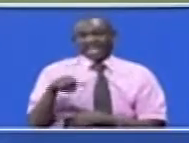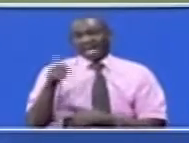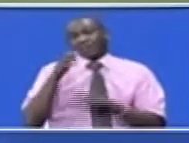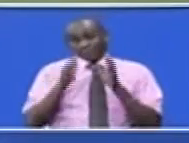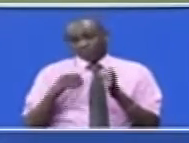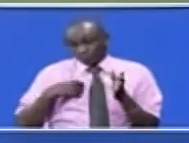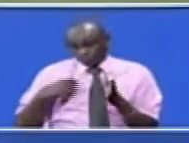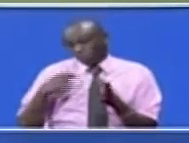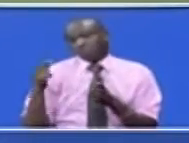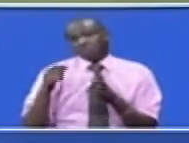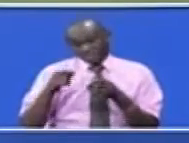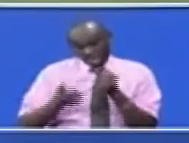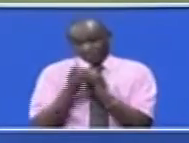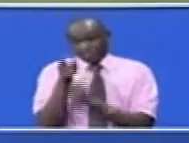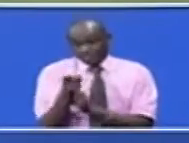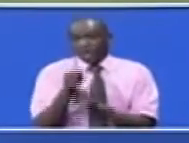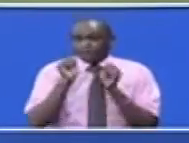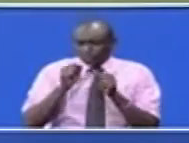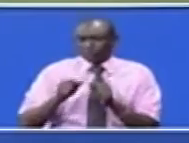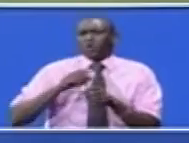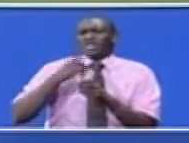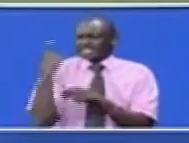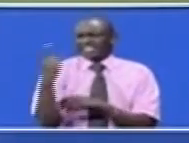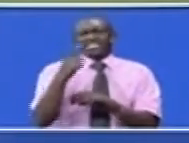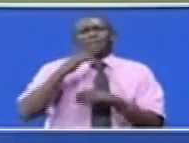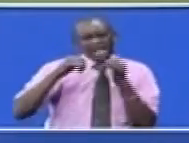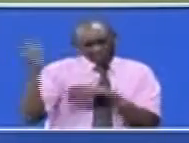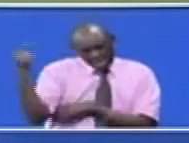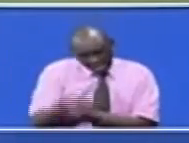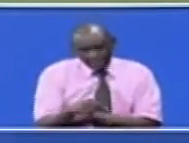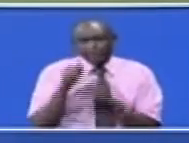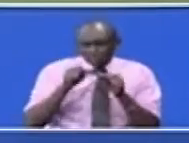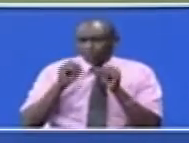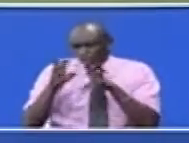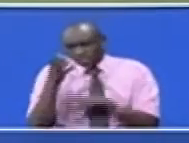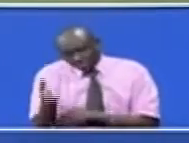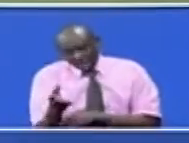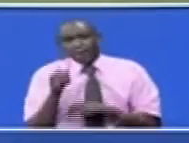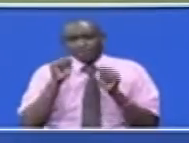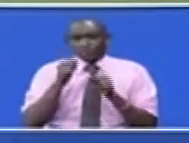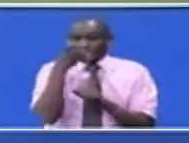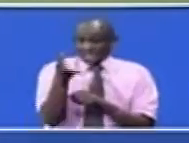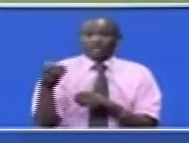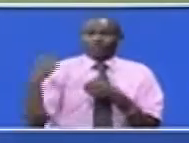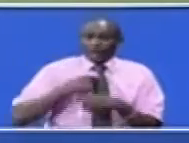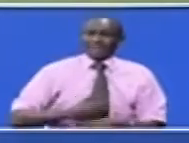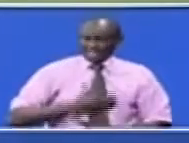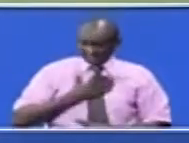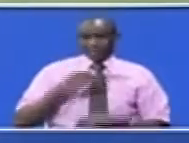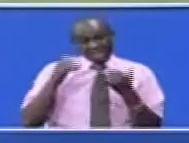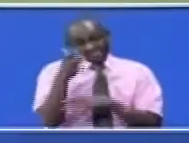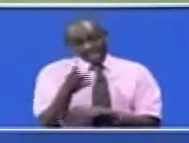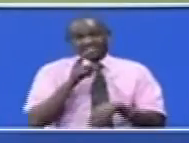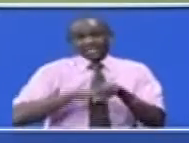here won't be going forward with them. We're going to invite every single player that's here to come and coach at the academy as guest players